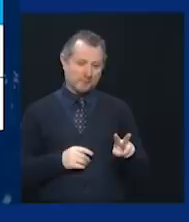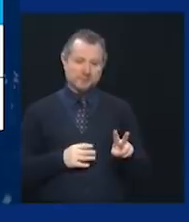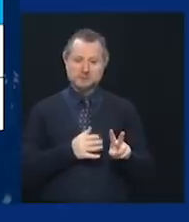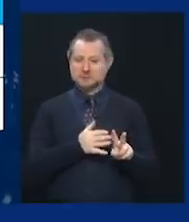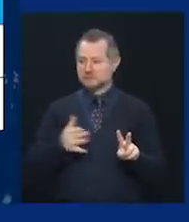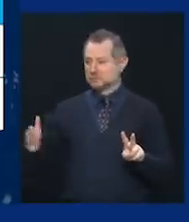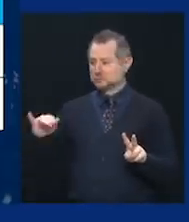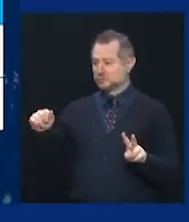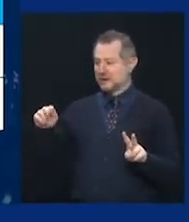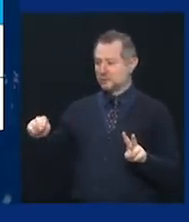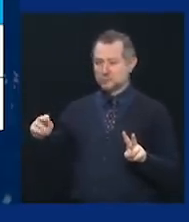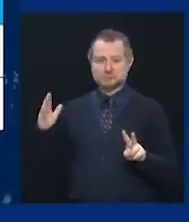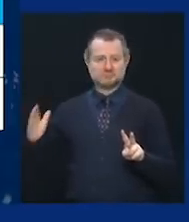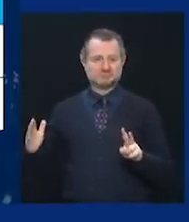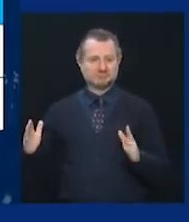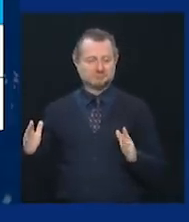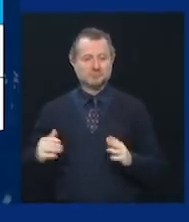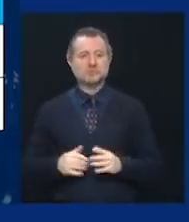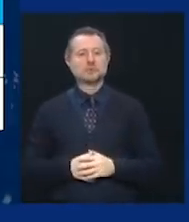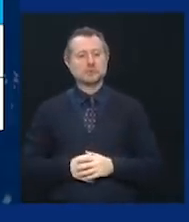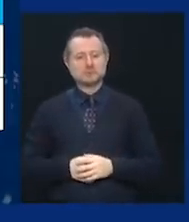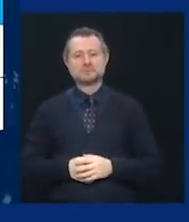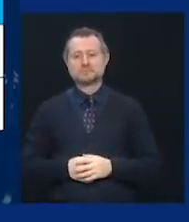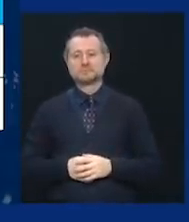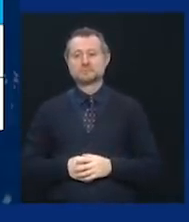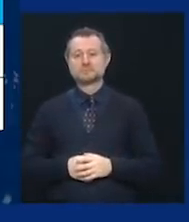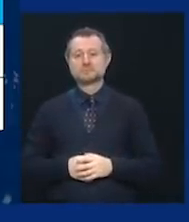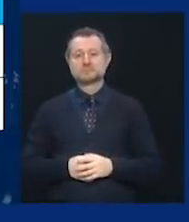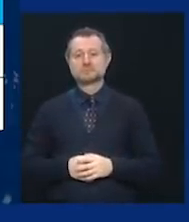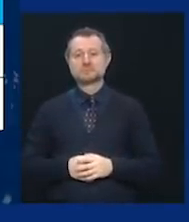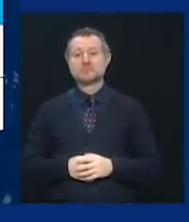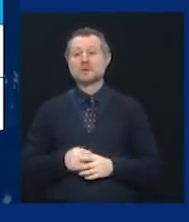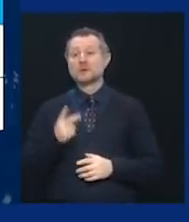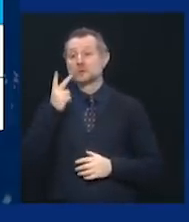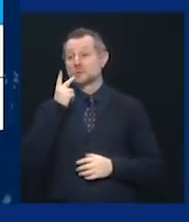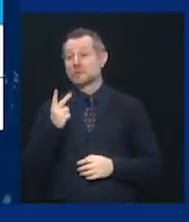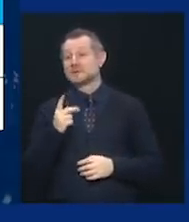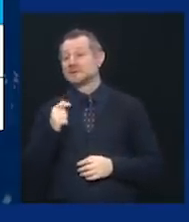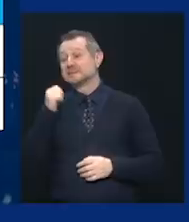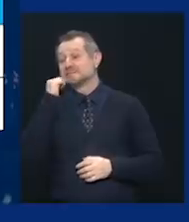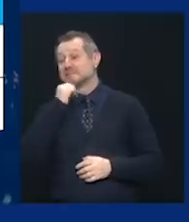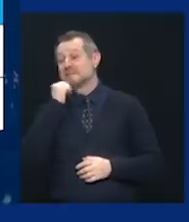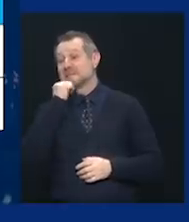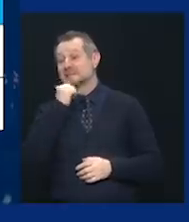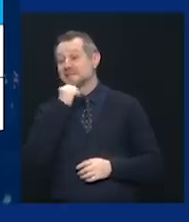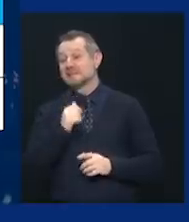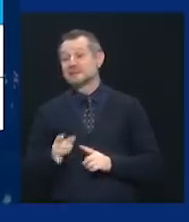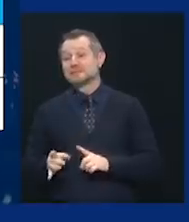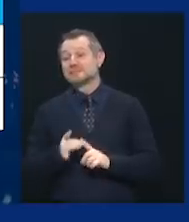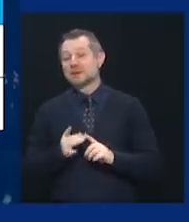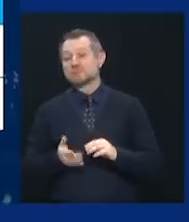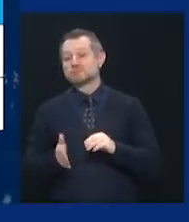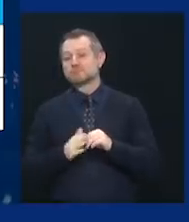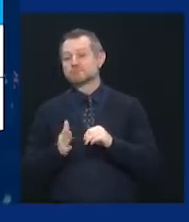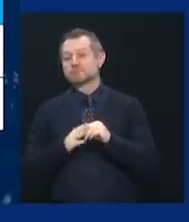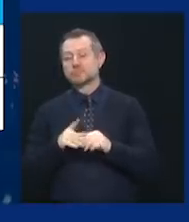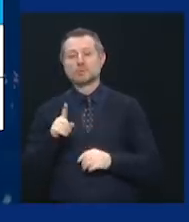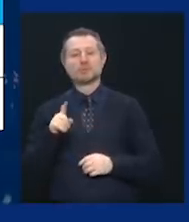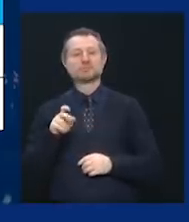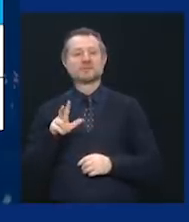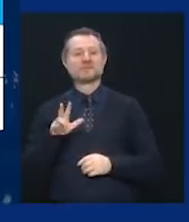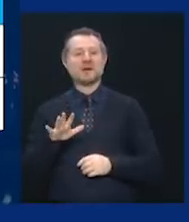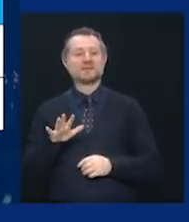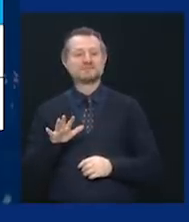was talking about of the holiday season. The net daily growth went from 135